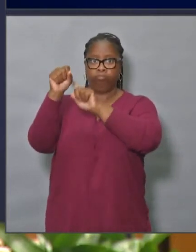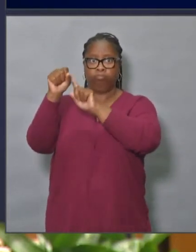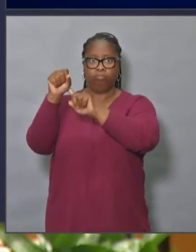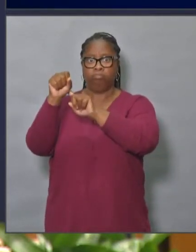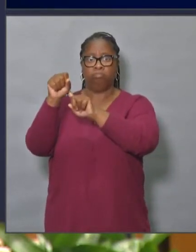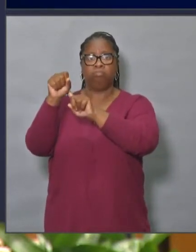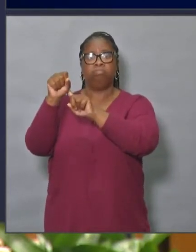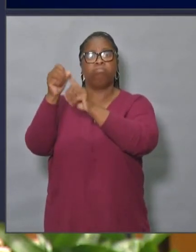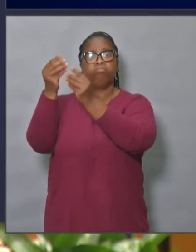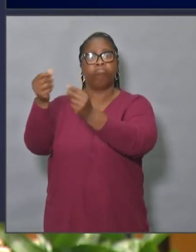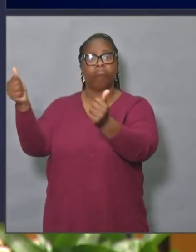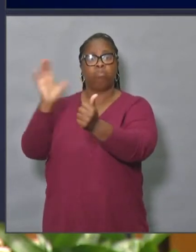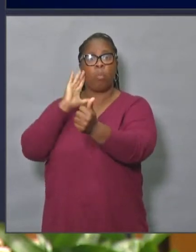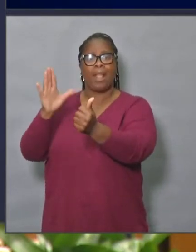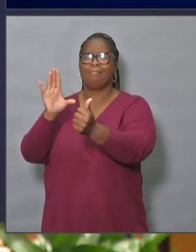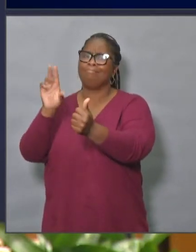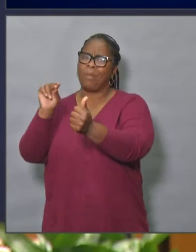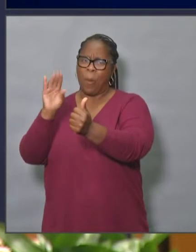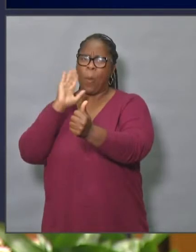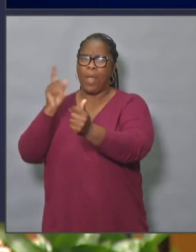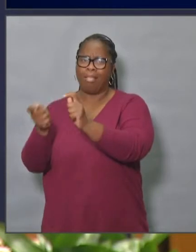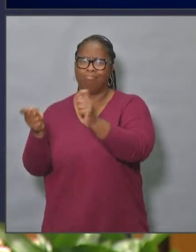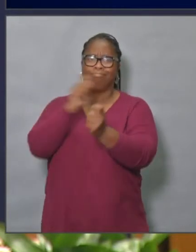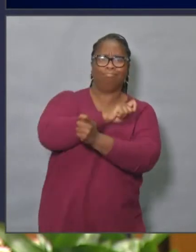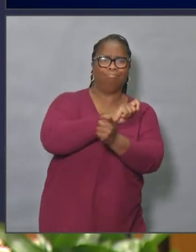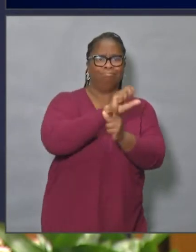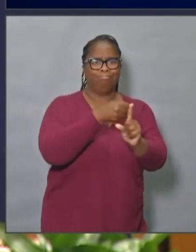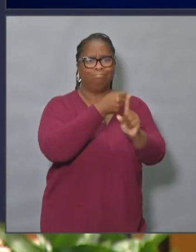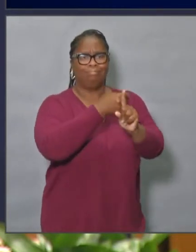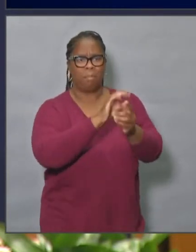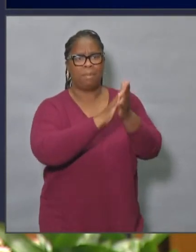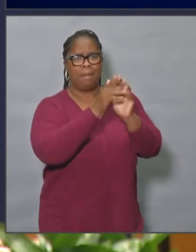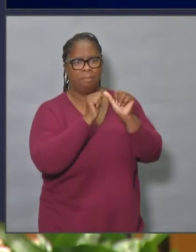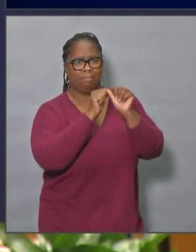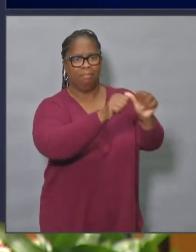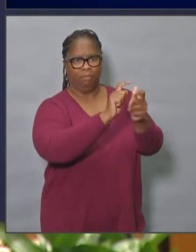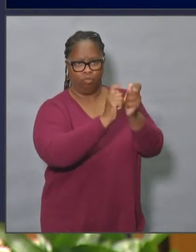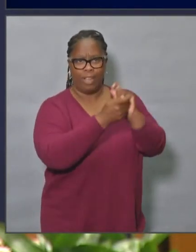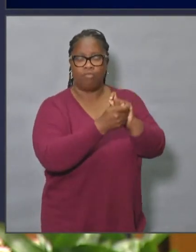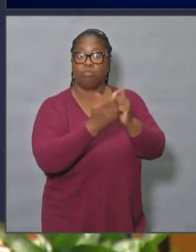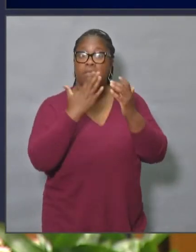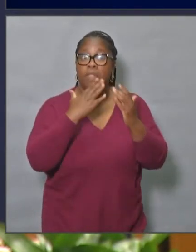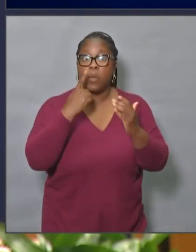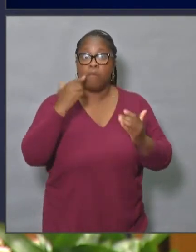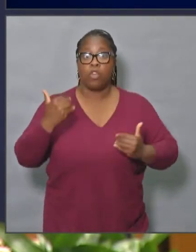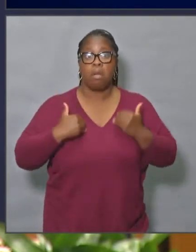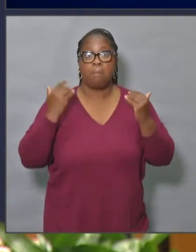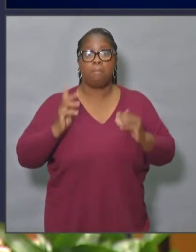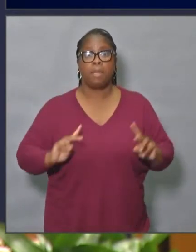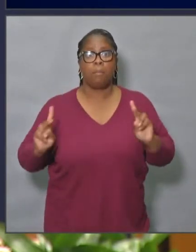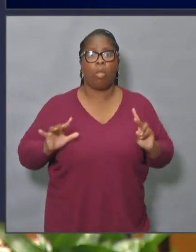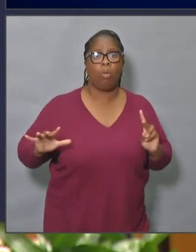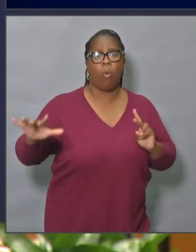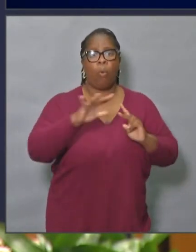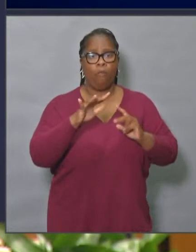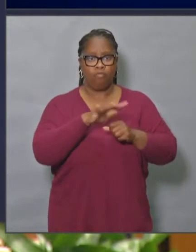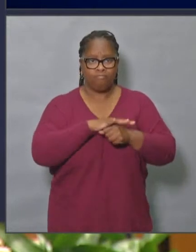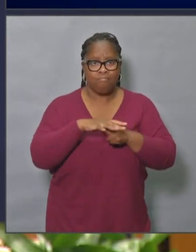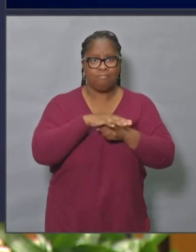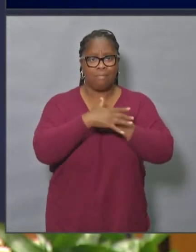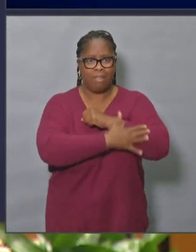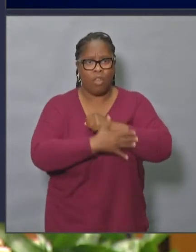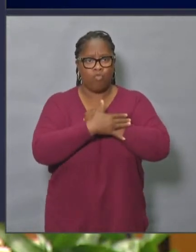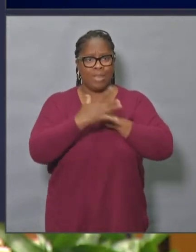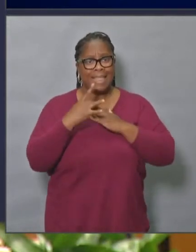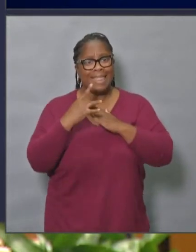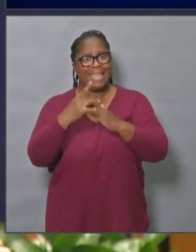thousands of young people and so many others across the country for leading these protests. And from what I've seen, the vast